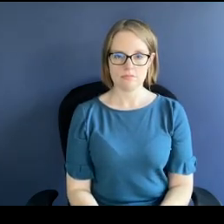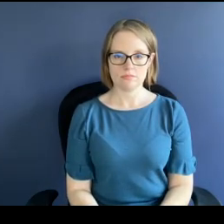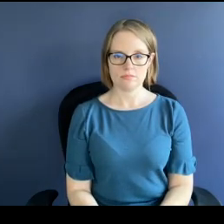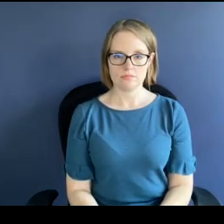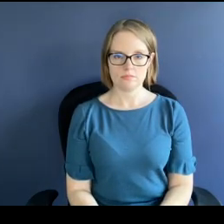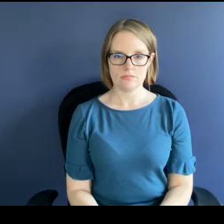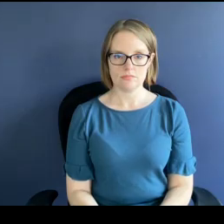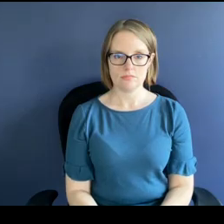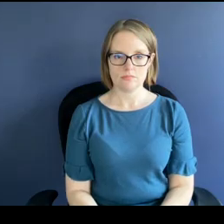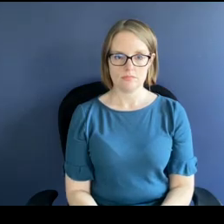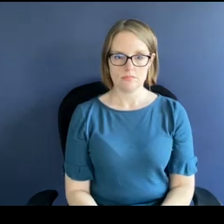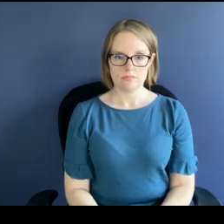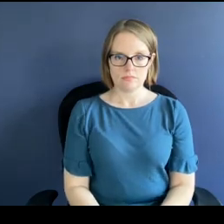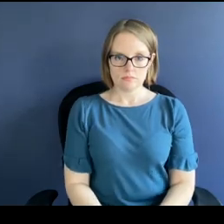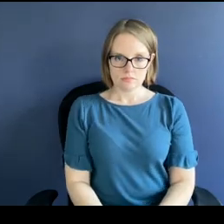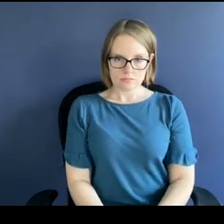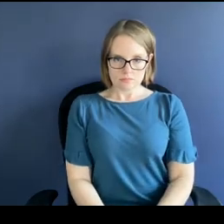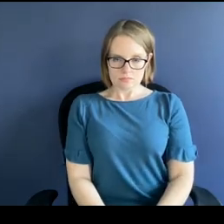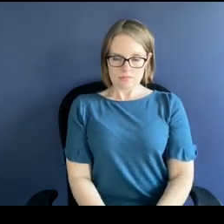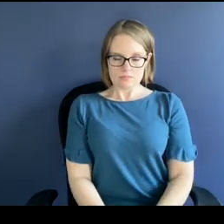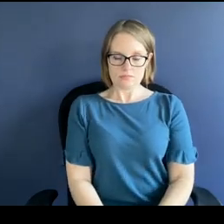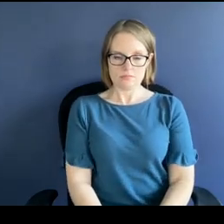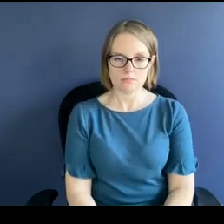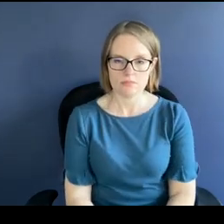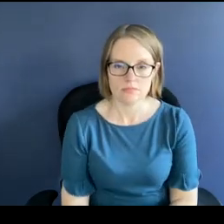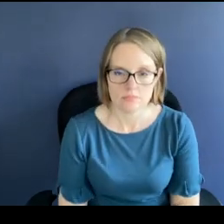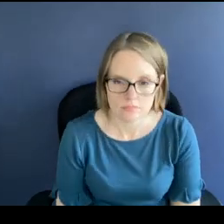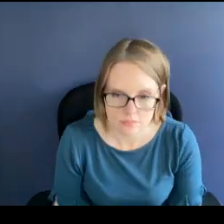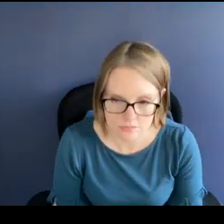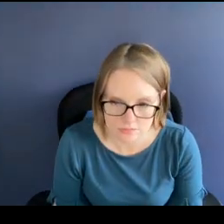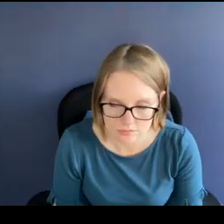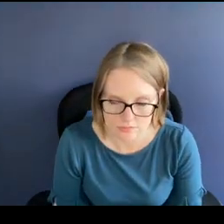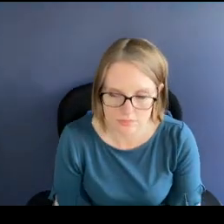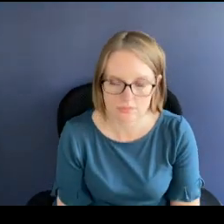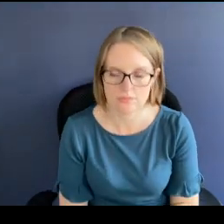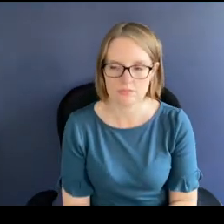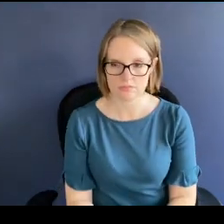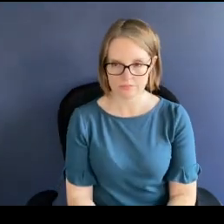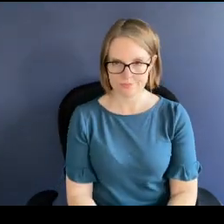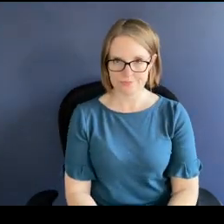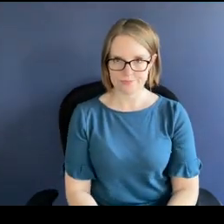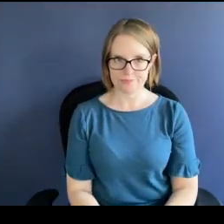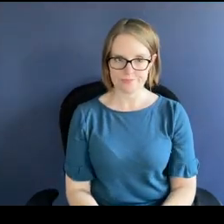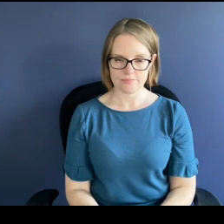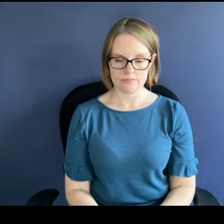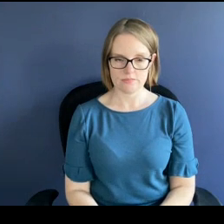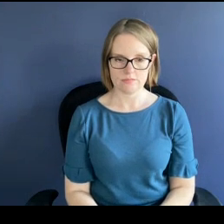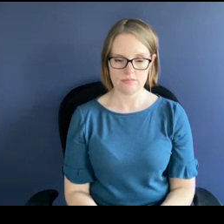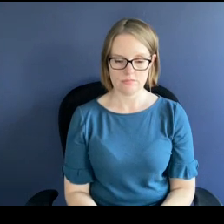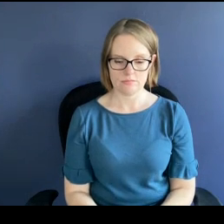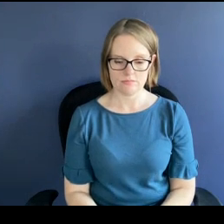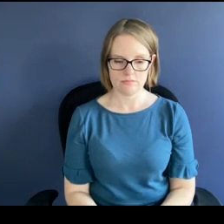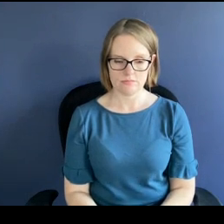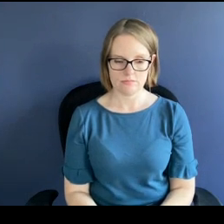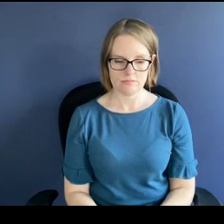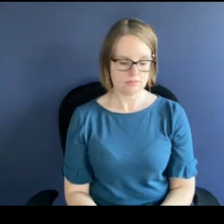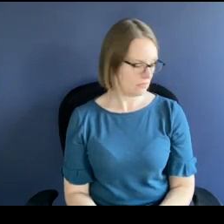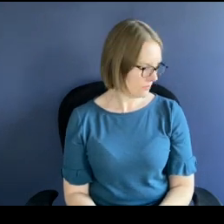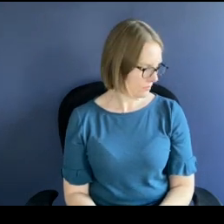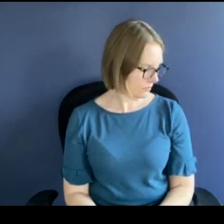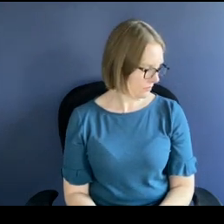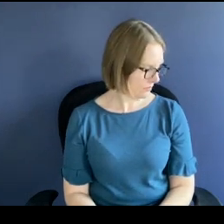or enclosed. You have two answer choices. The first is recommended. The